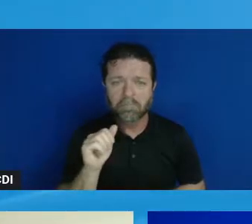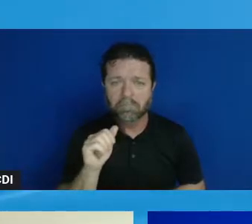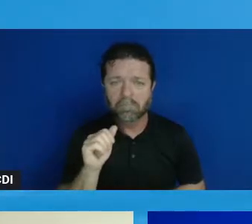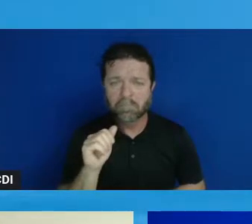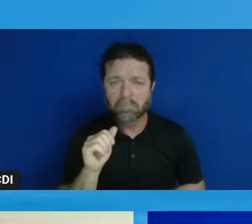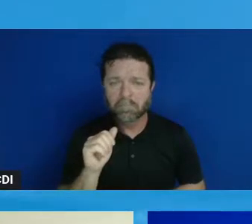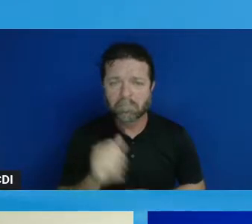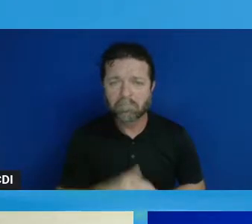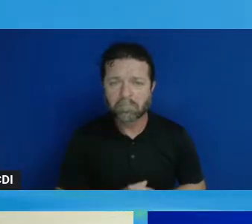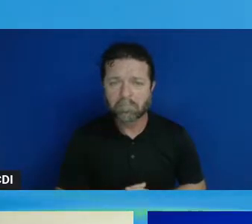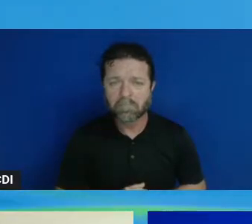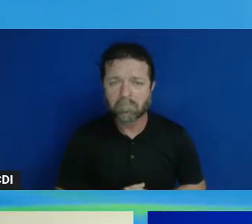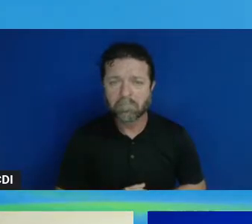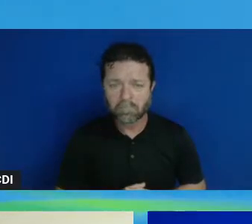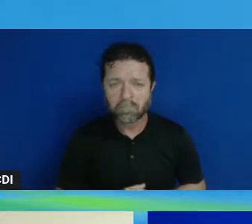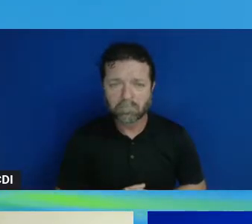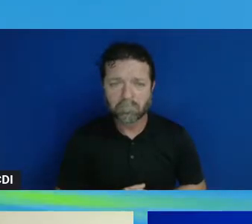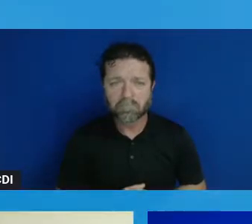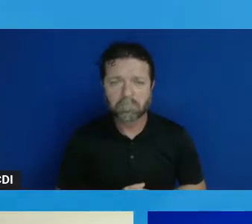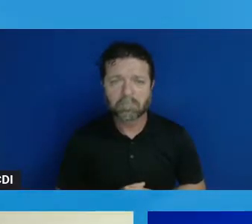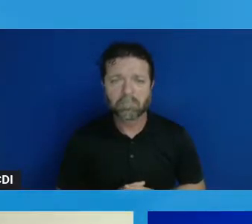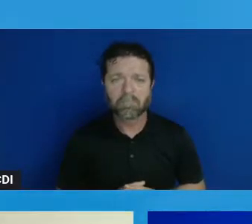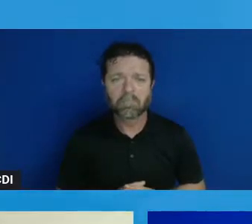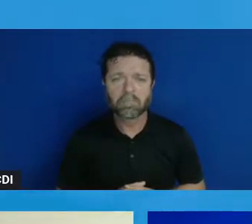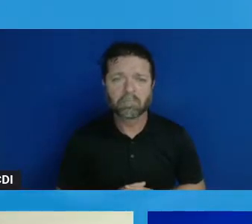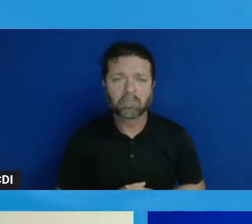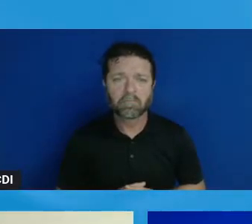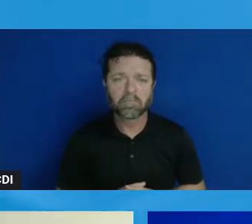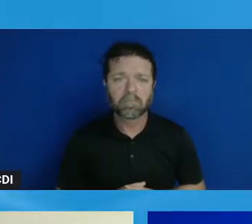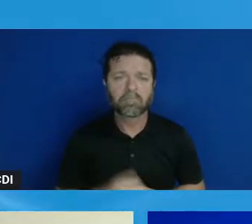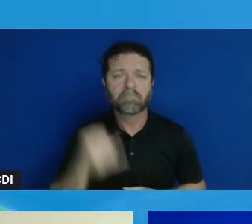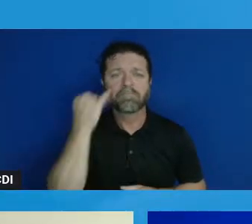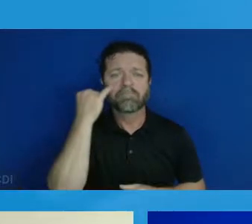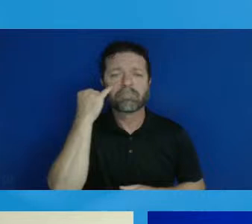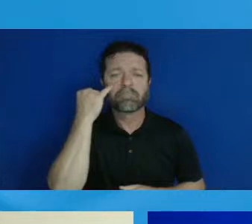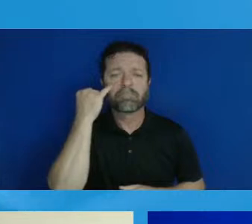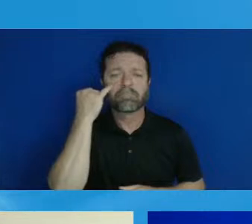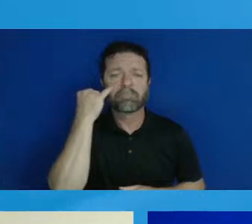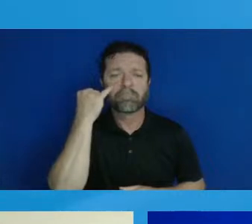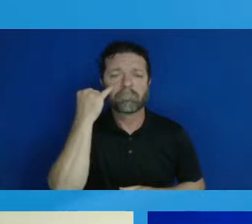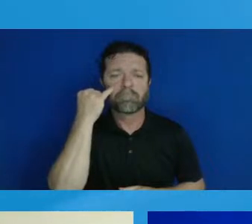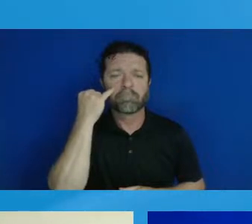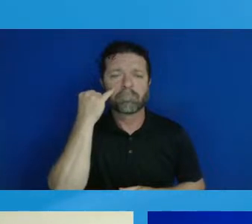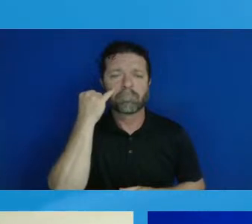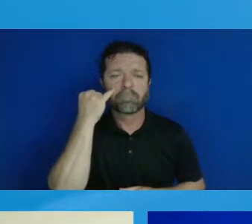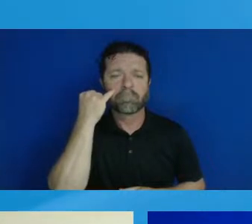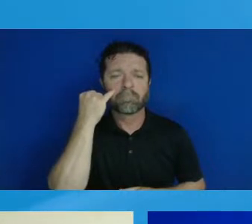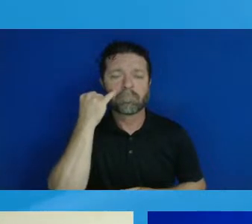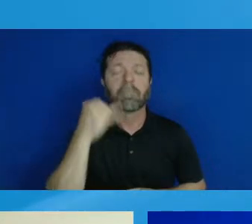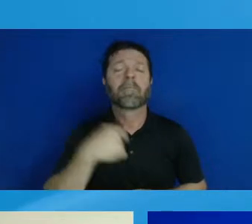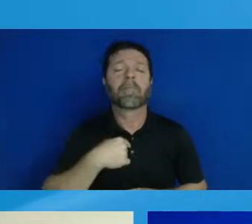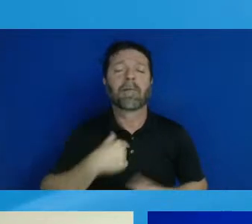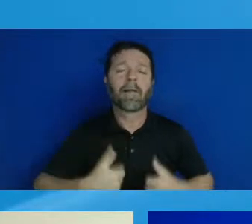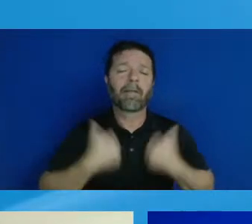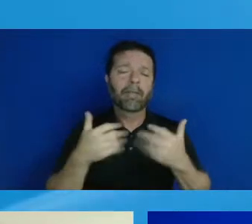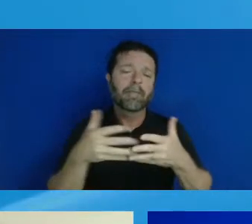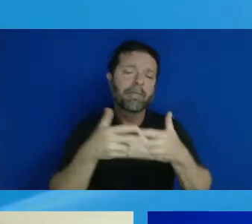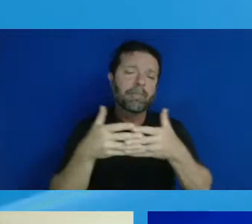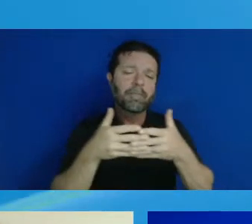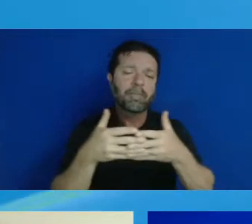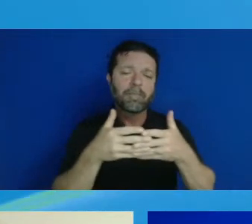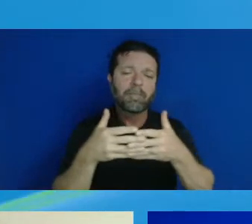to the U.S., but then to another country that's not U.S., Mexico, or Costa Rica, could I still work with AMN? Unfortunately,